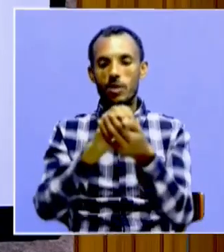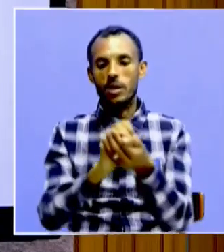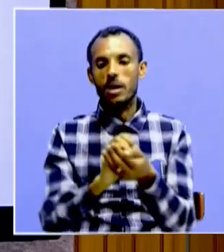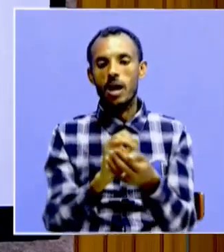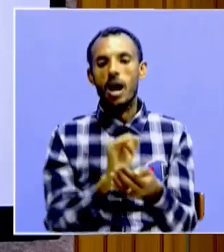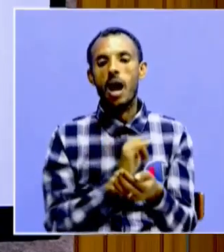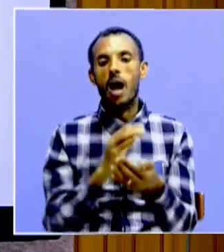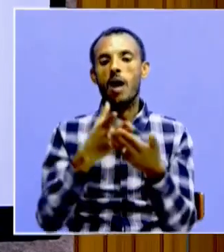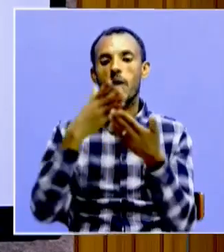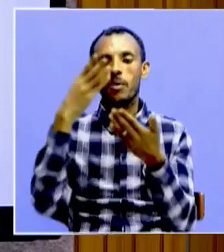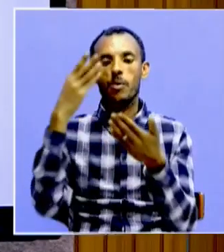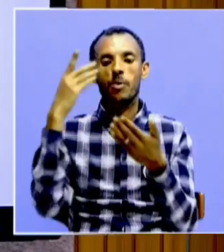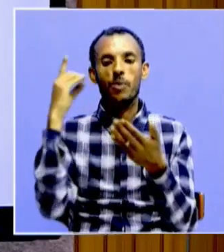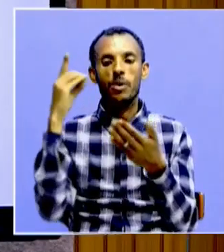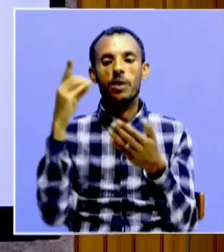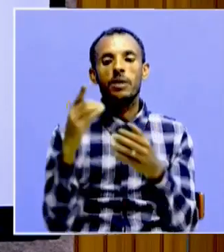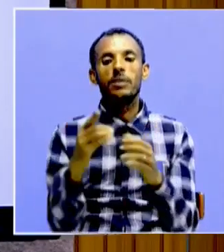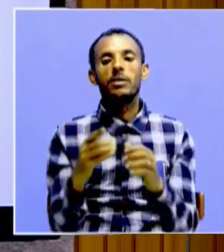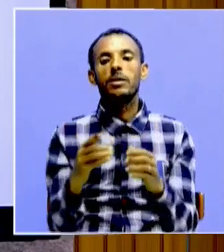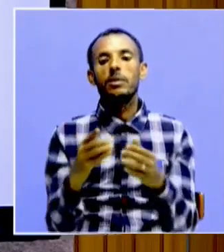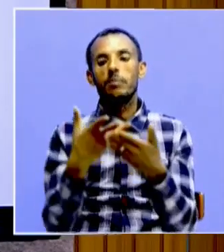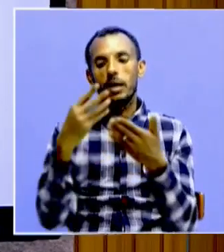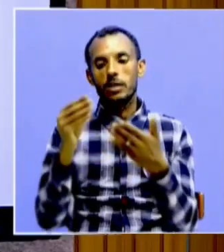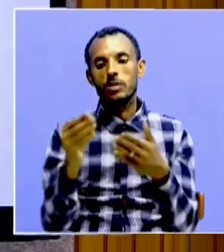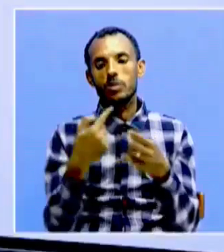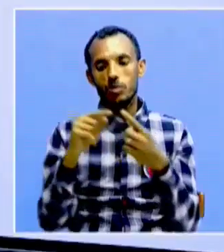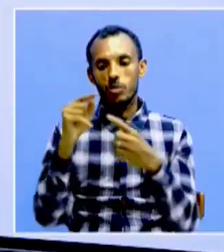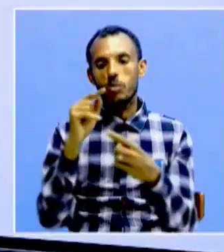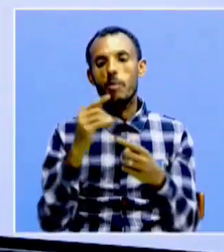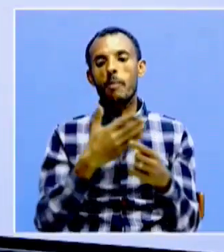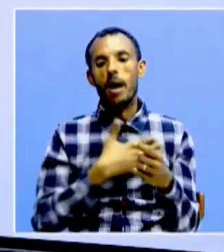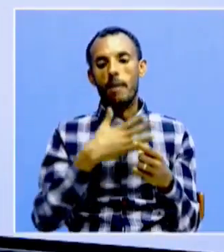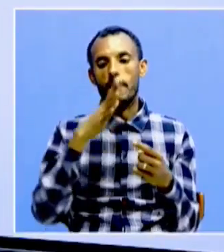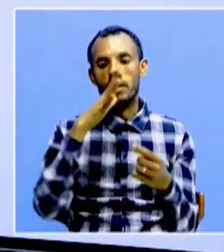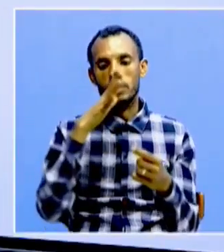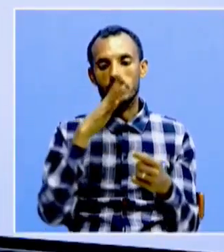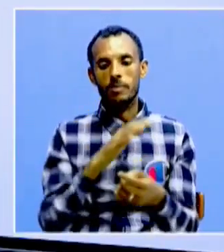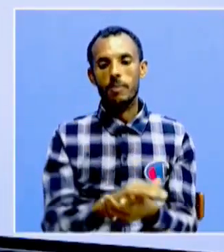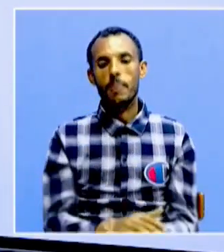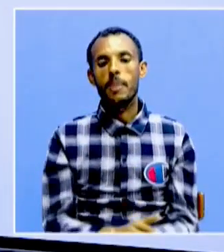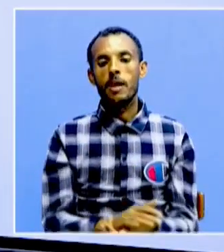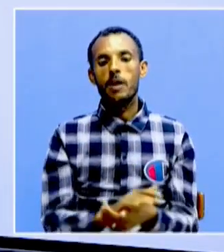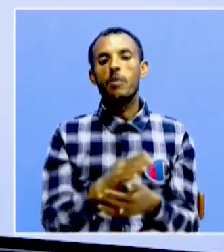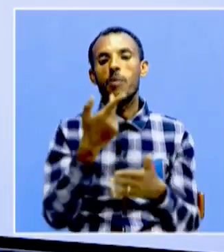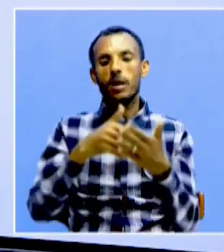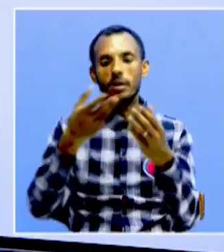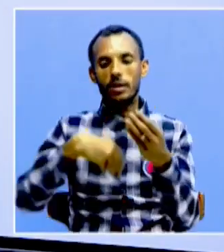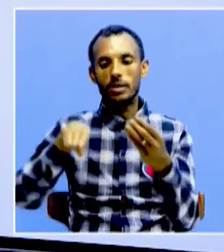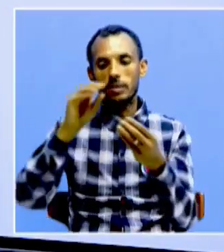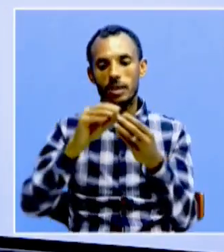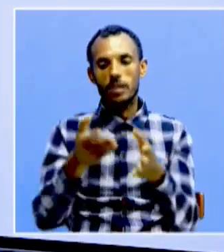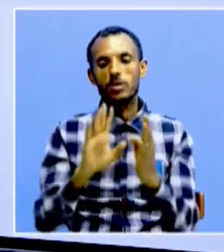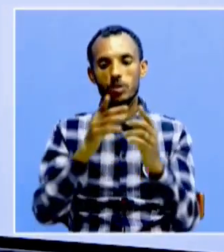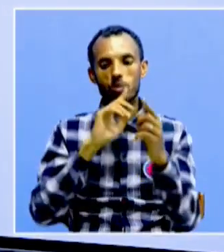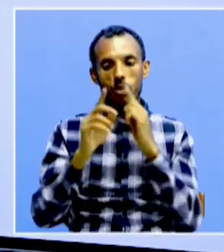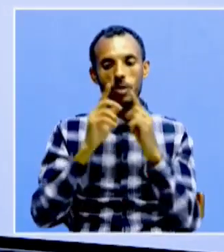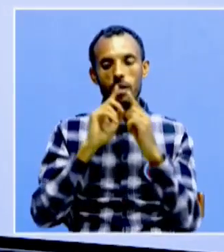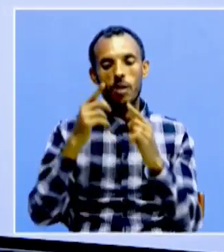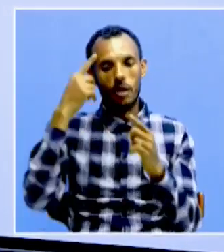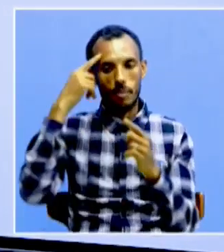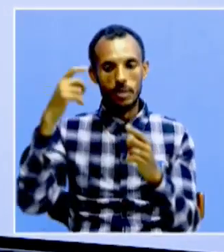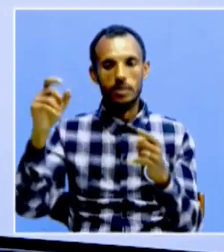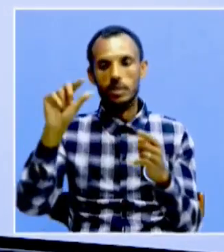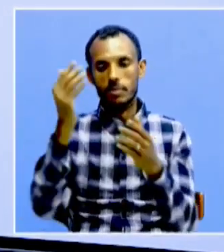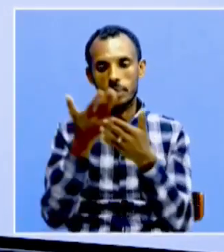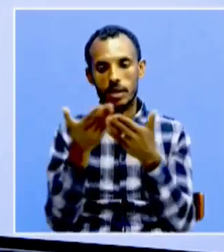I could buy a big house to my mother or to mom, right? What else? Let's talk, or let's imagine